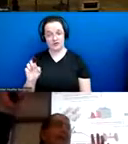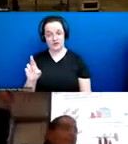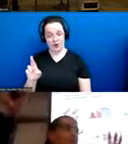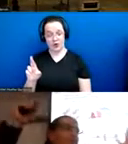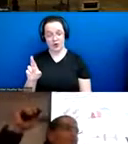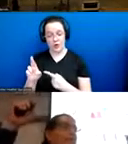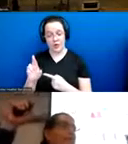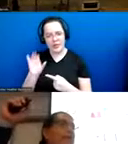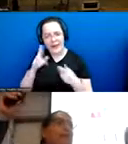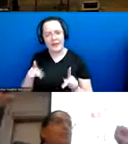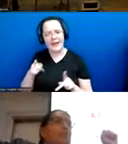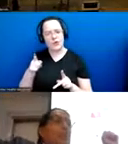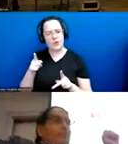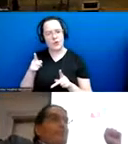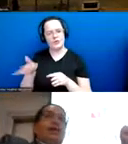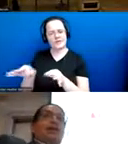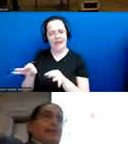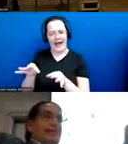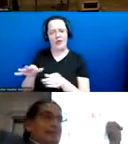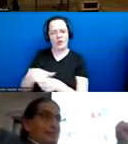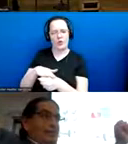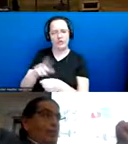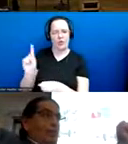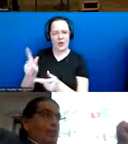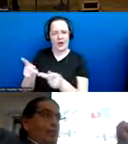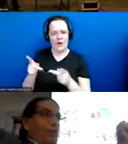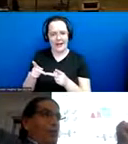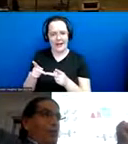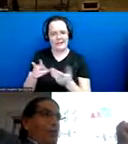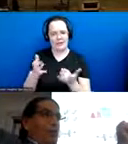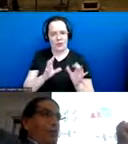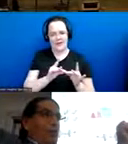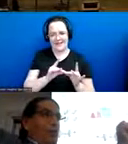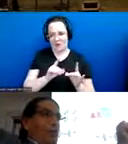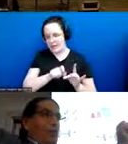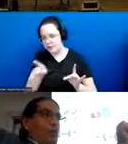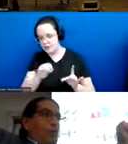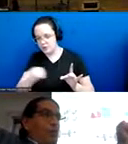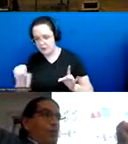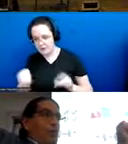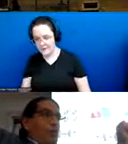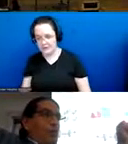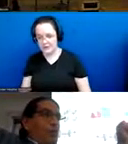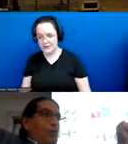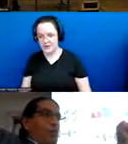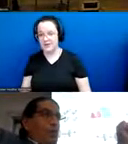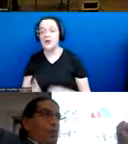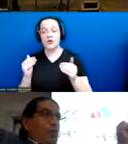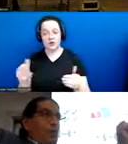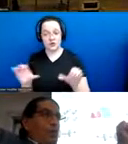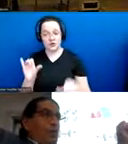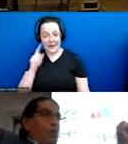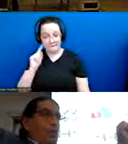define the location of different places where you want to then move the entanglement to, right? And in order to do that over